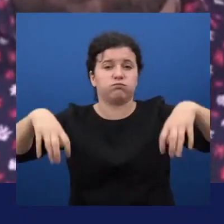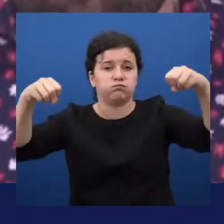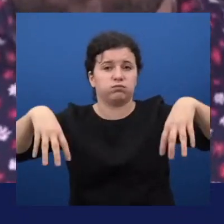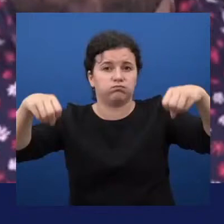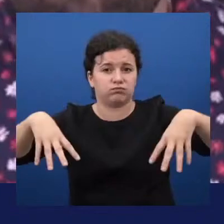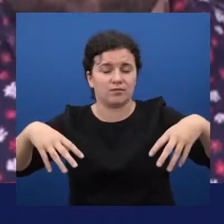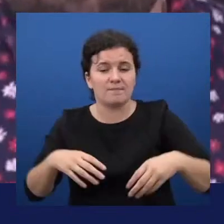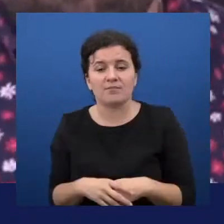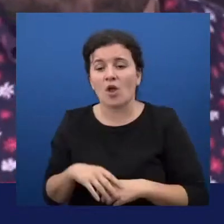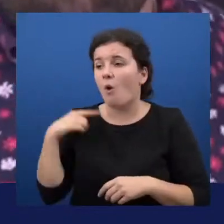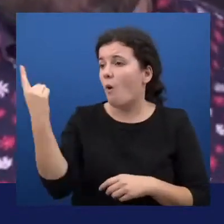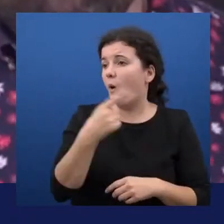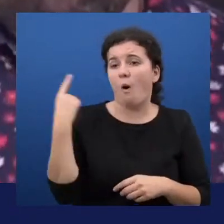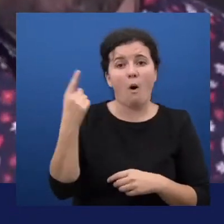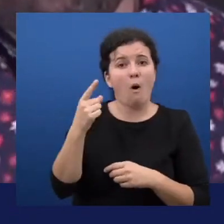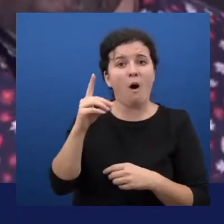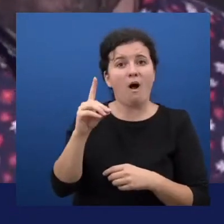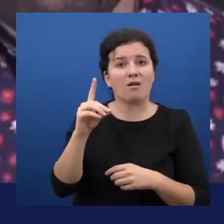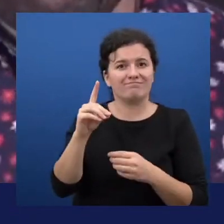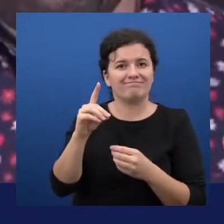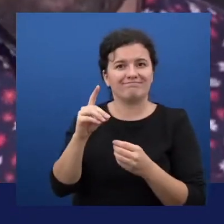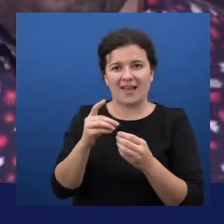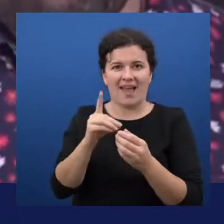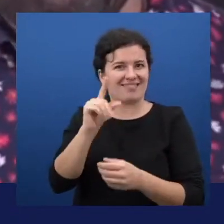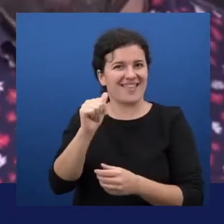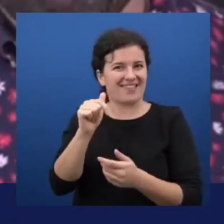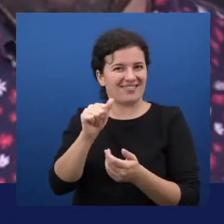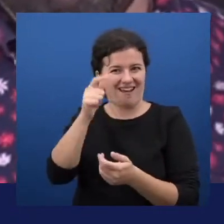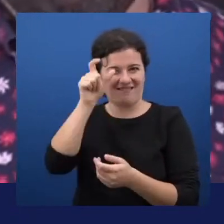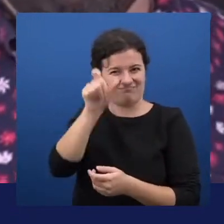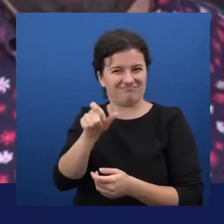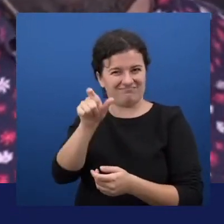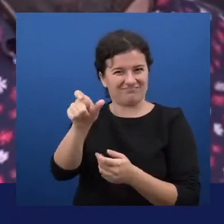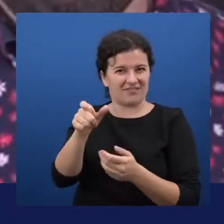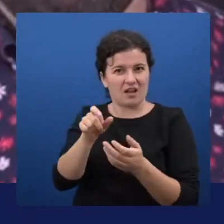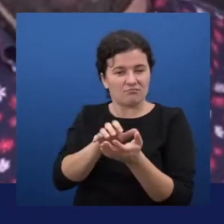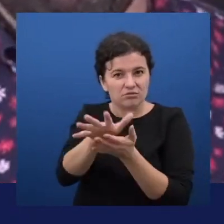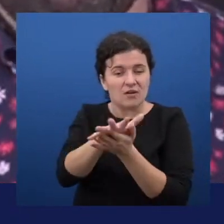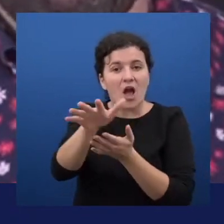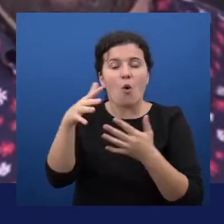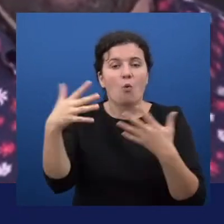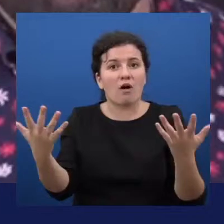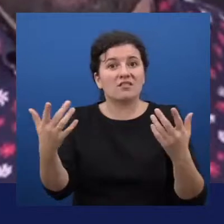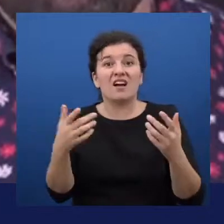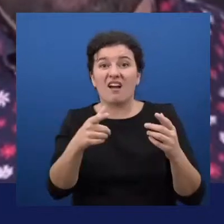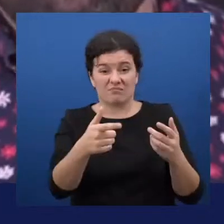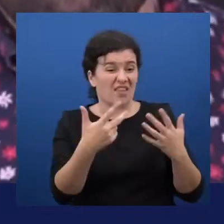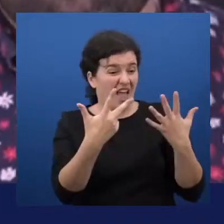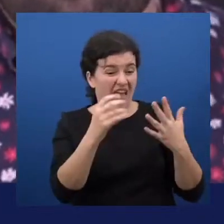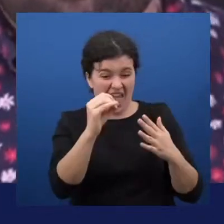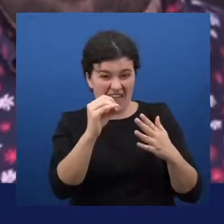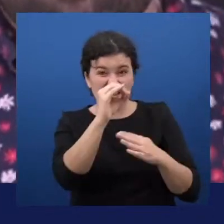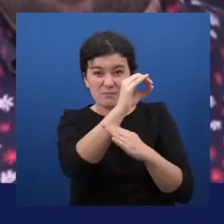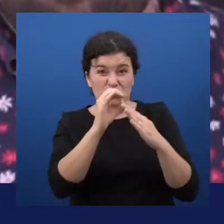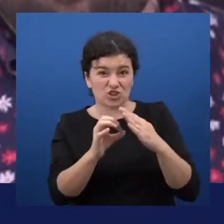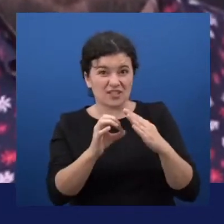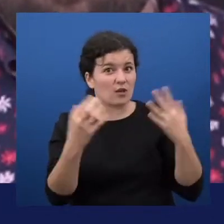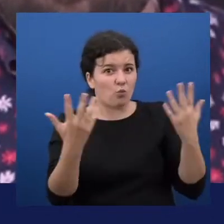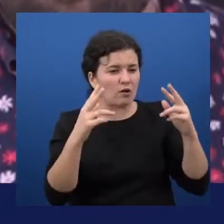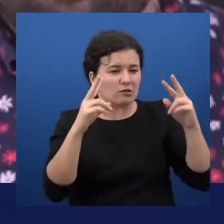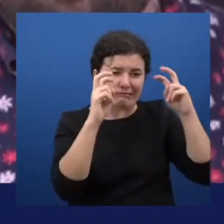says the same thing. It's like you spend 80% of the time validating the data. In some ways, the model's kind of the easy